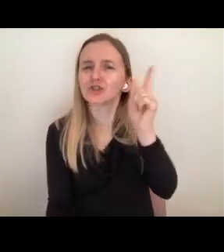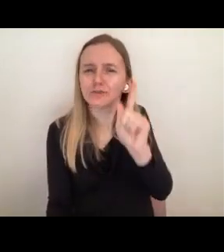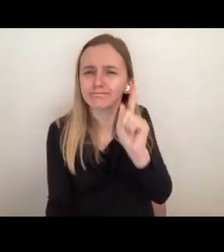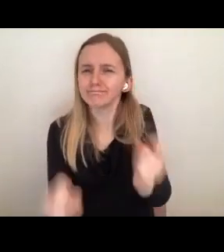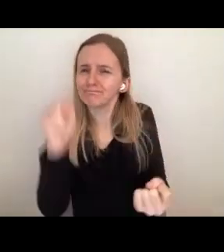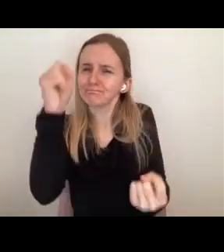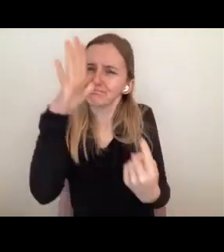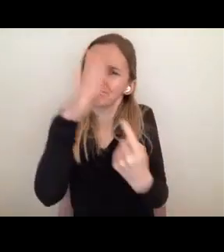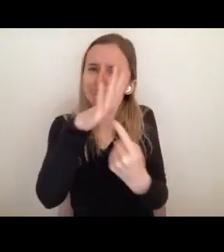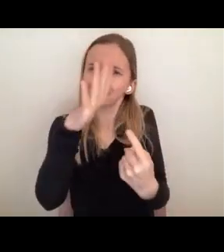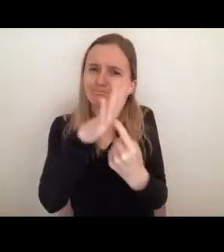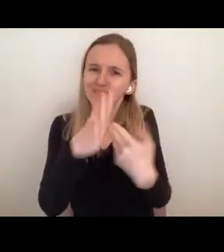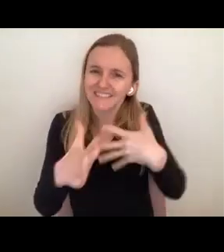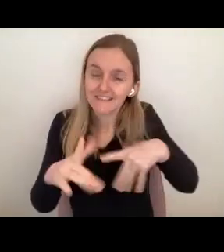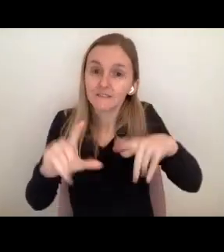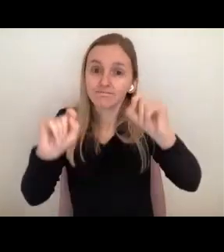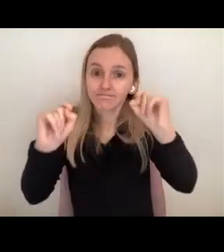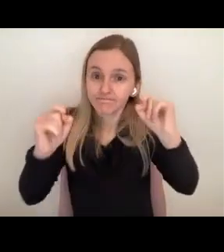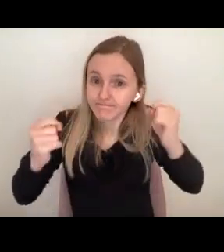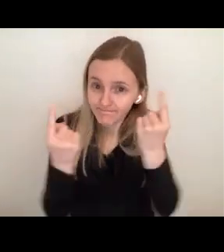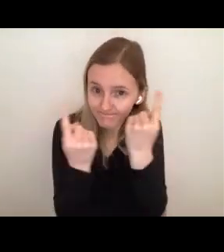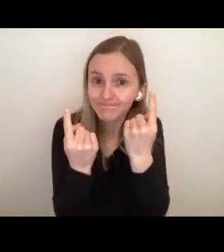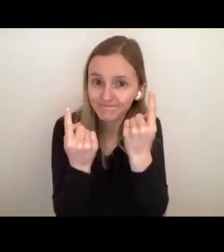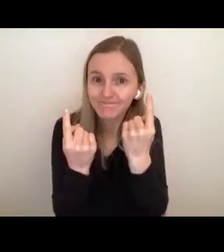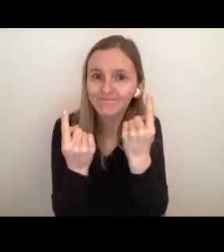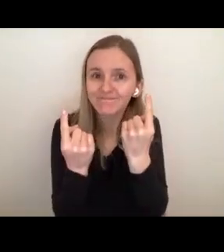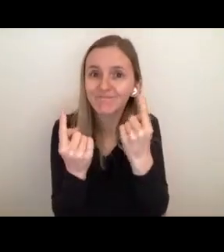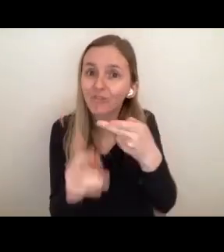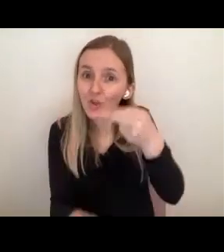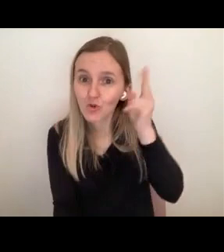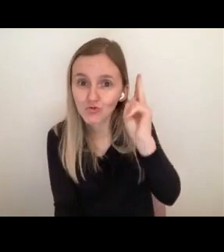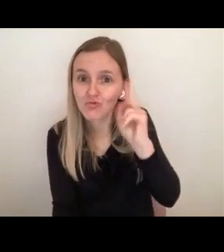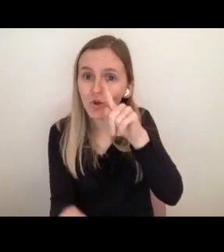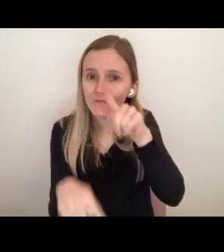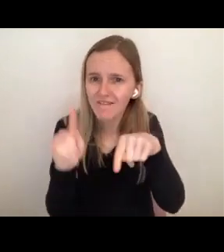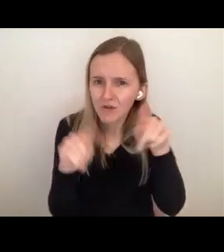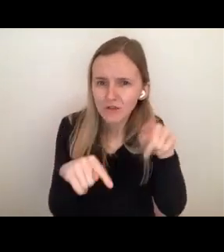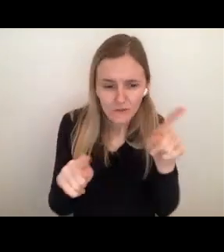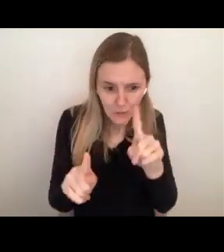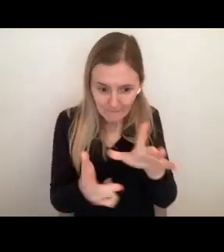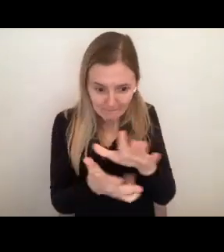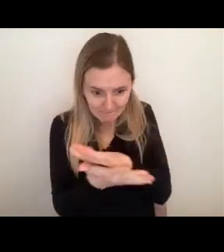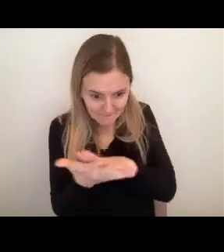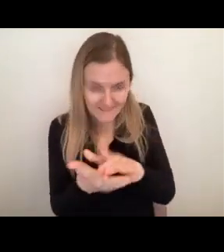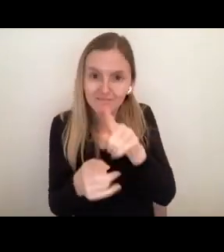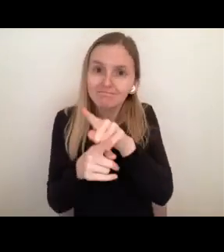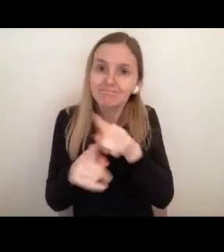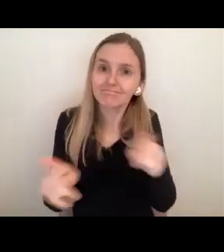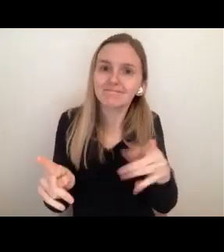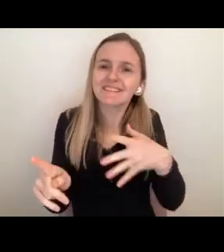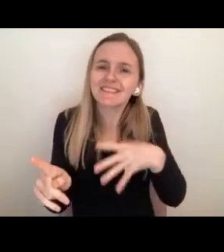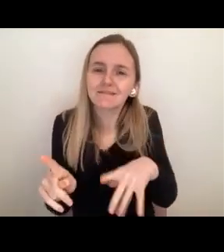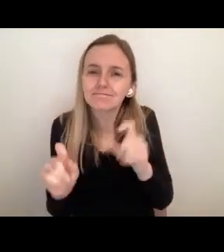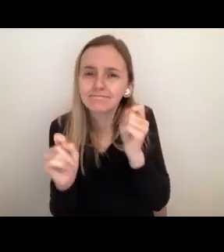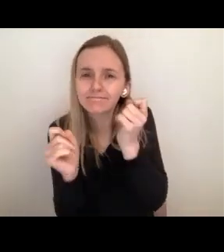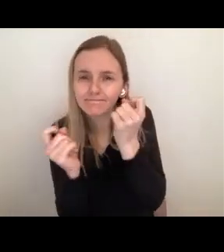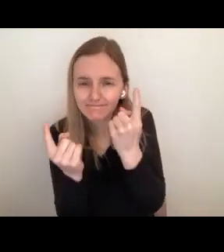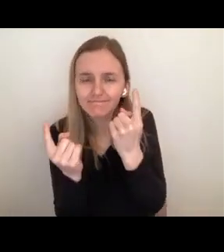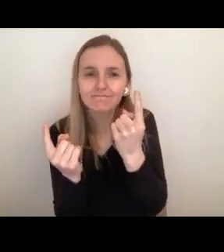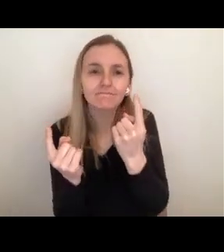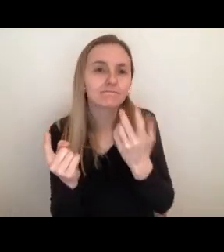thing, the understanding of neurodiversity and the sort of challenging of some of the things we might have